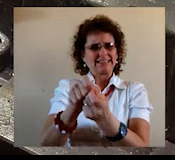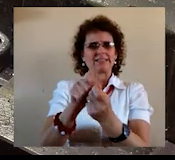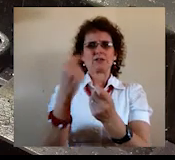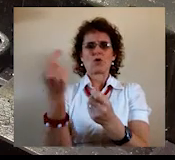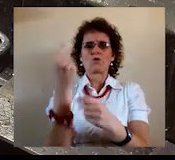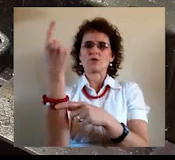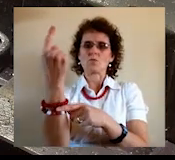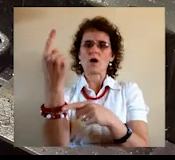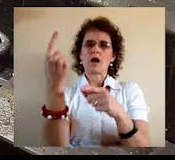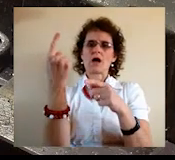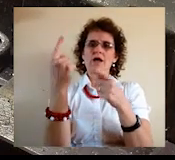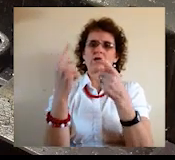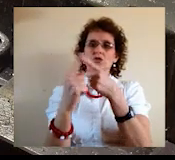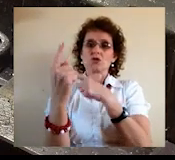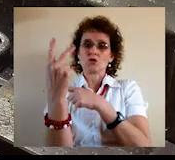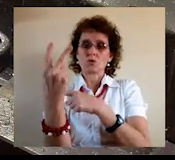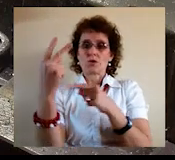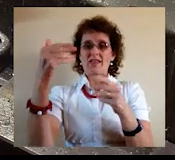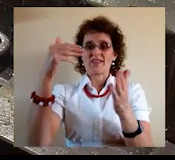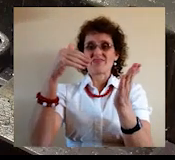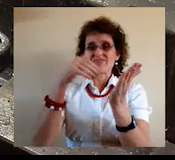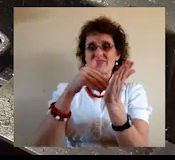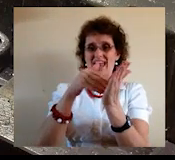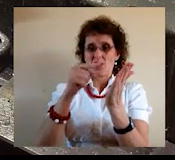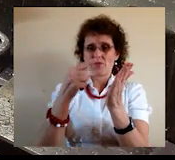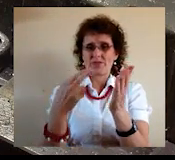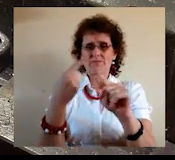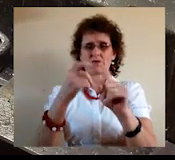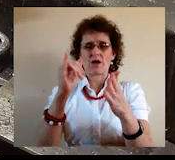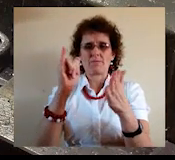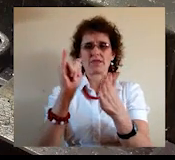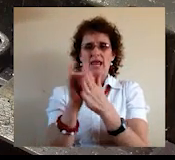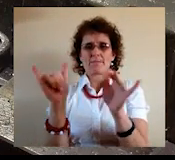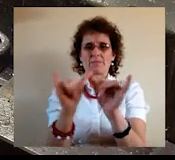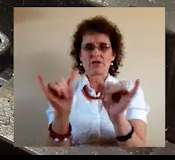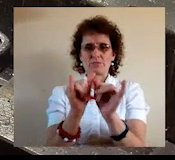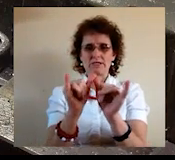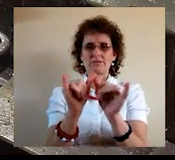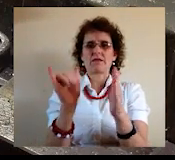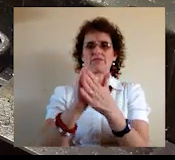from the respectable measurements. So here's setup and finish.